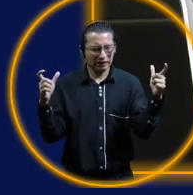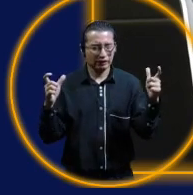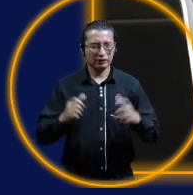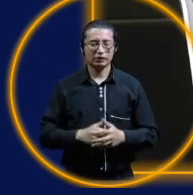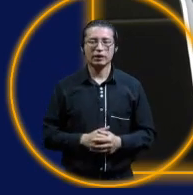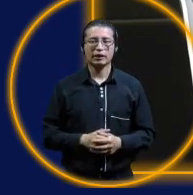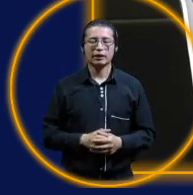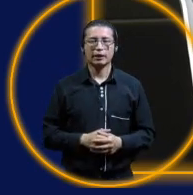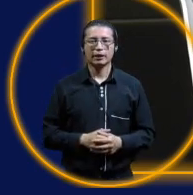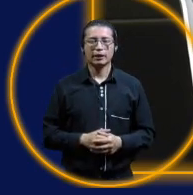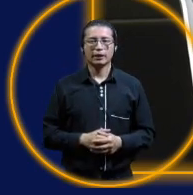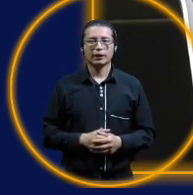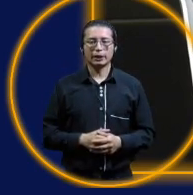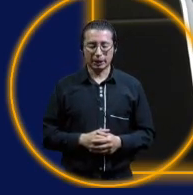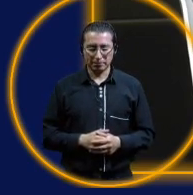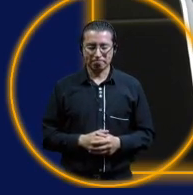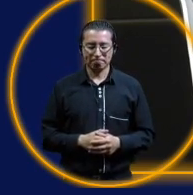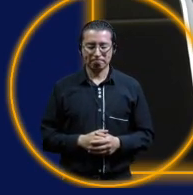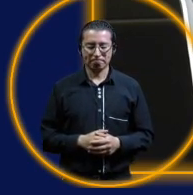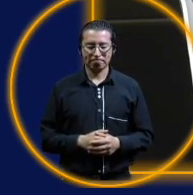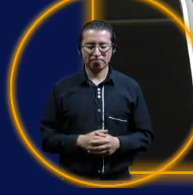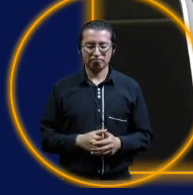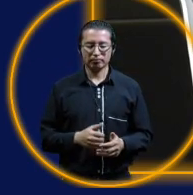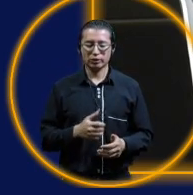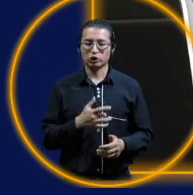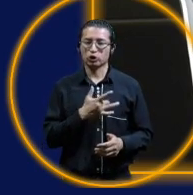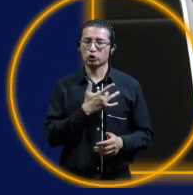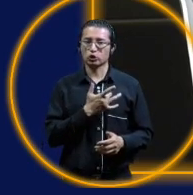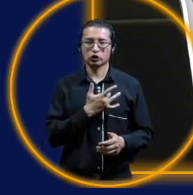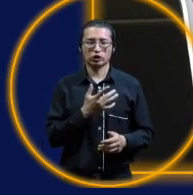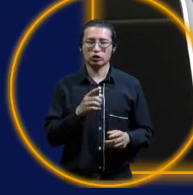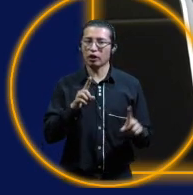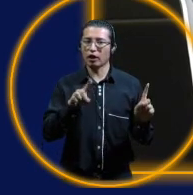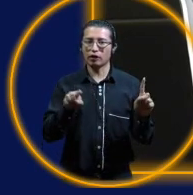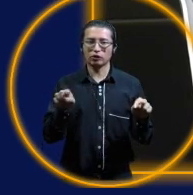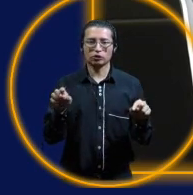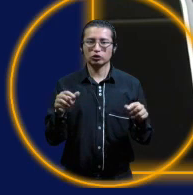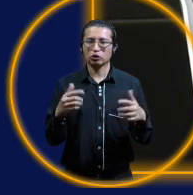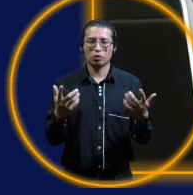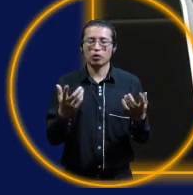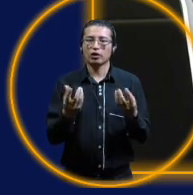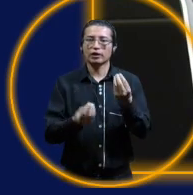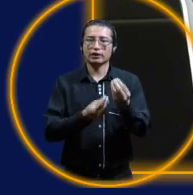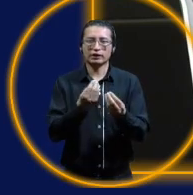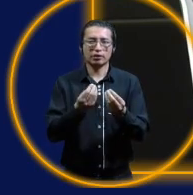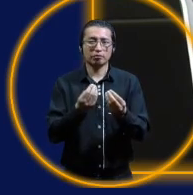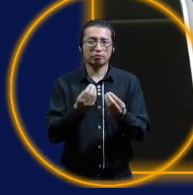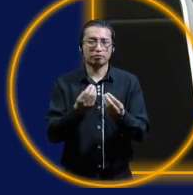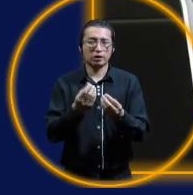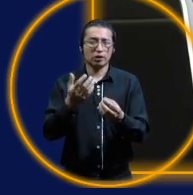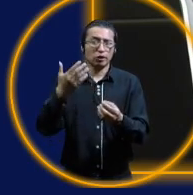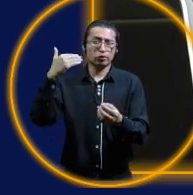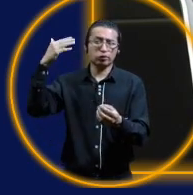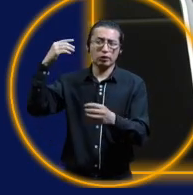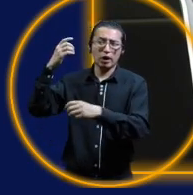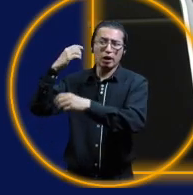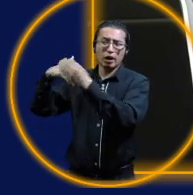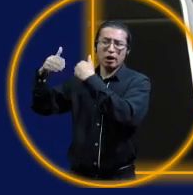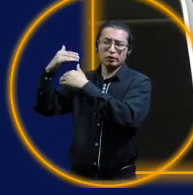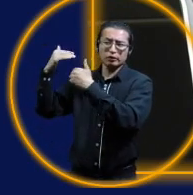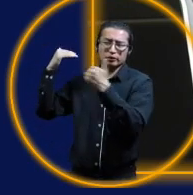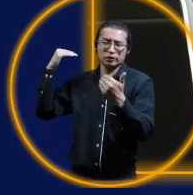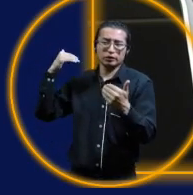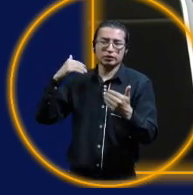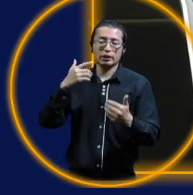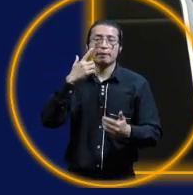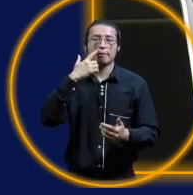I don't know how boomers to Gen X feels, but boomers to millennial feels like a very big gap. They were our parents, you know, so that's